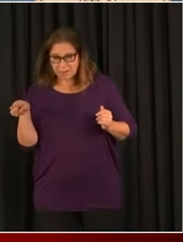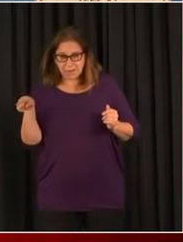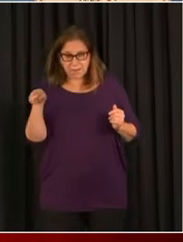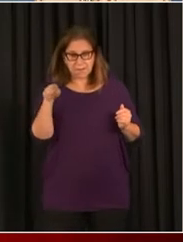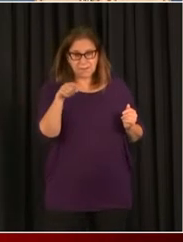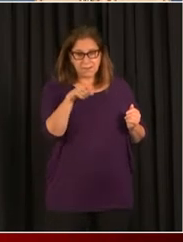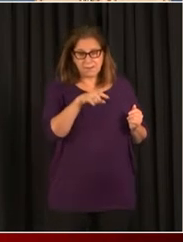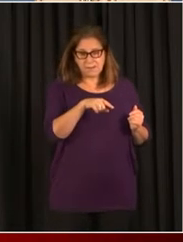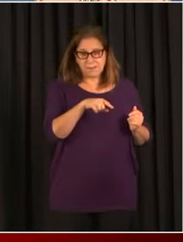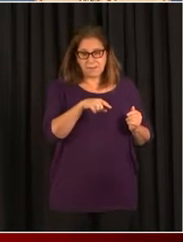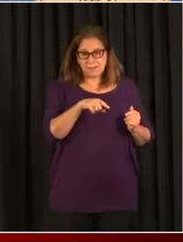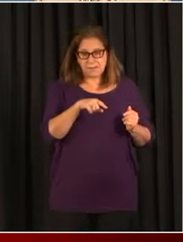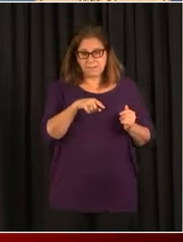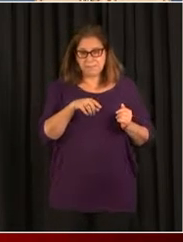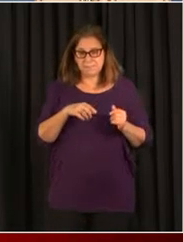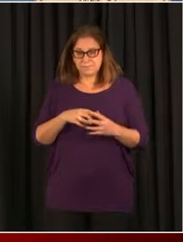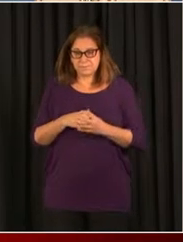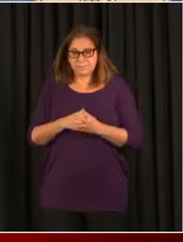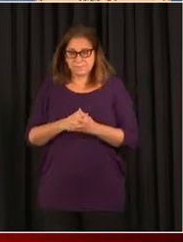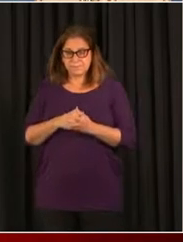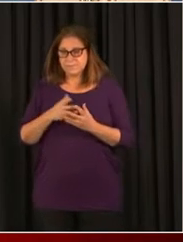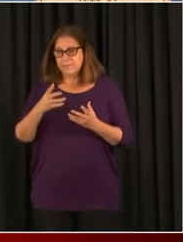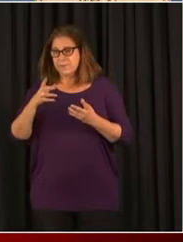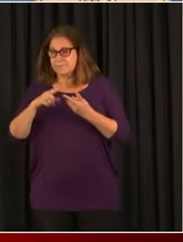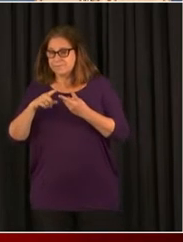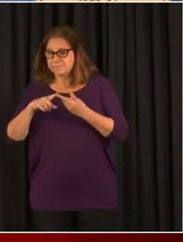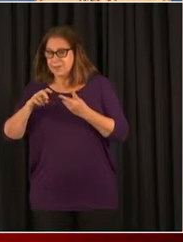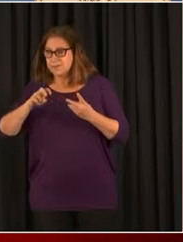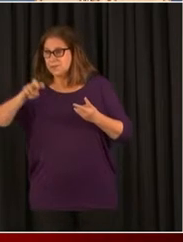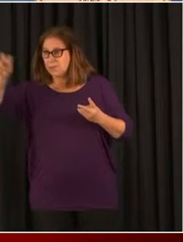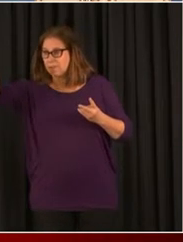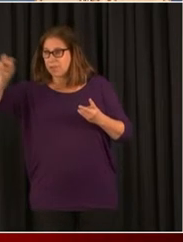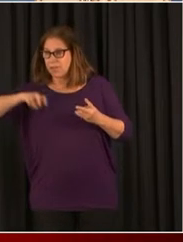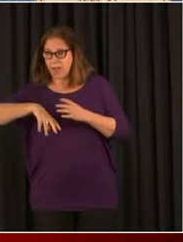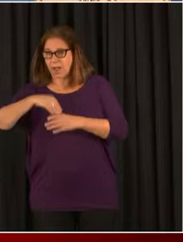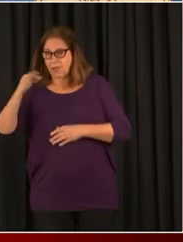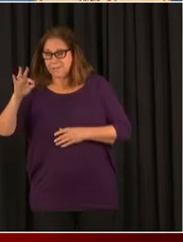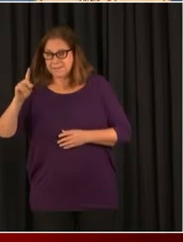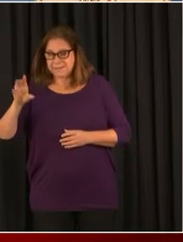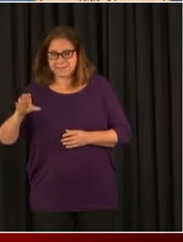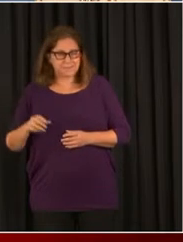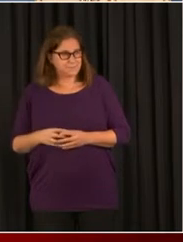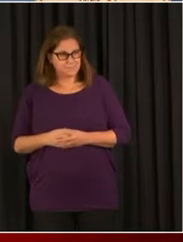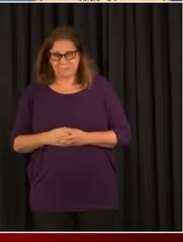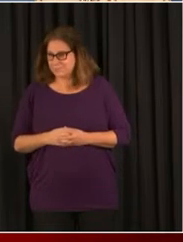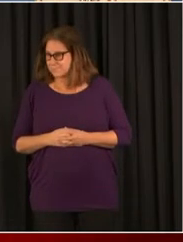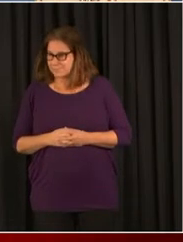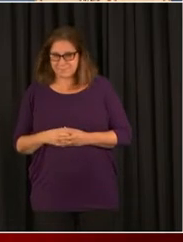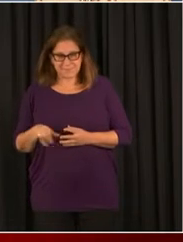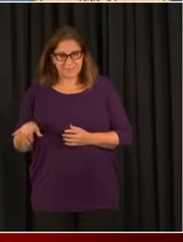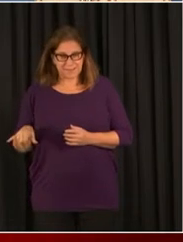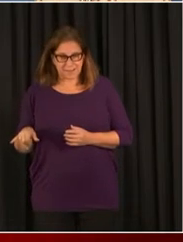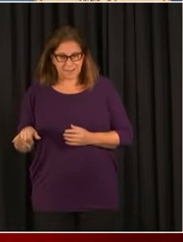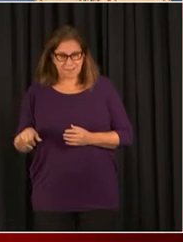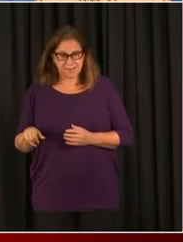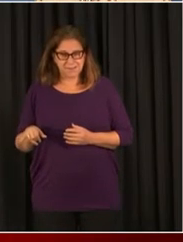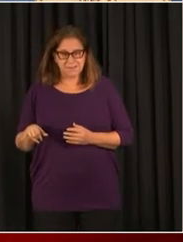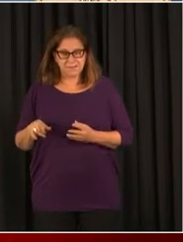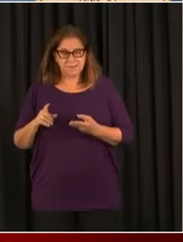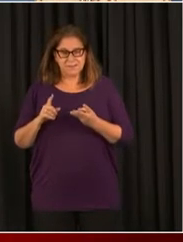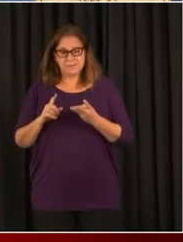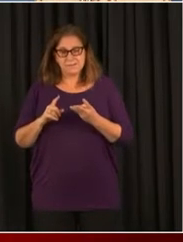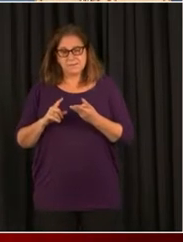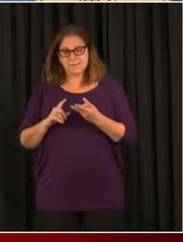Region. And we also discourage attending or hosting